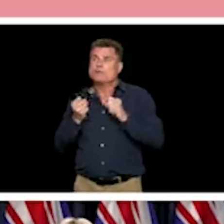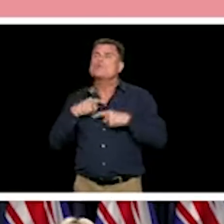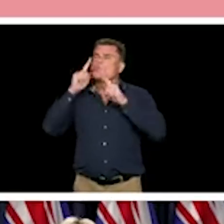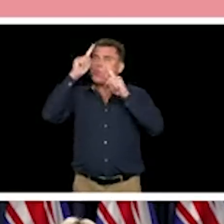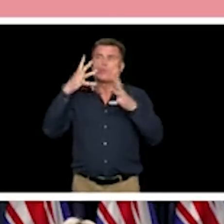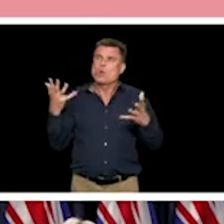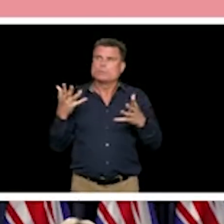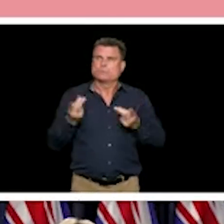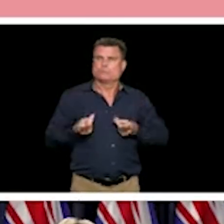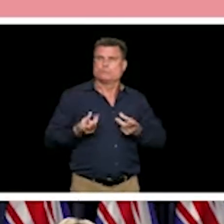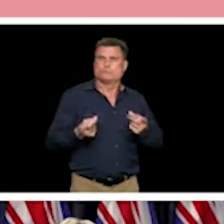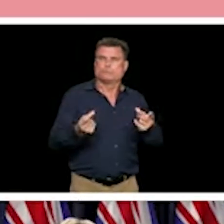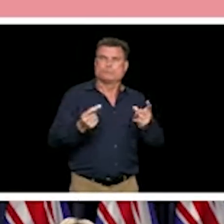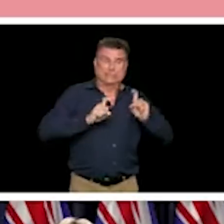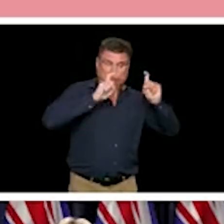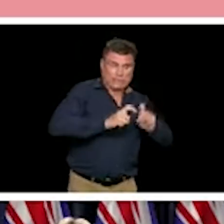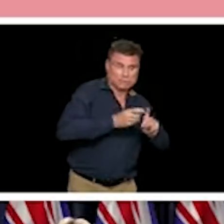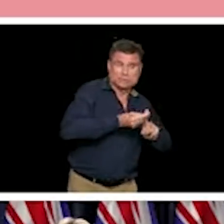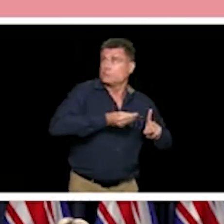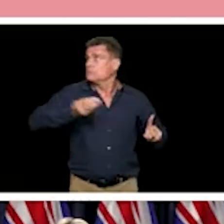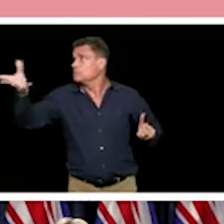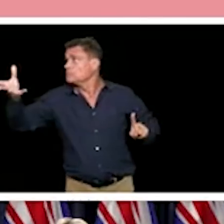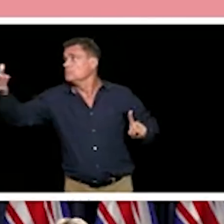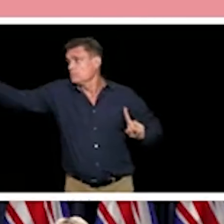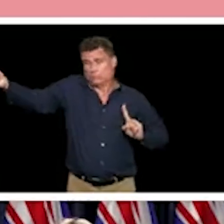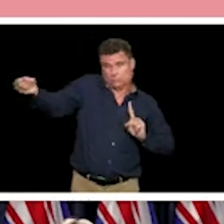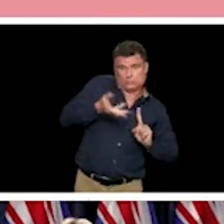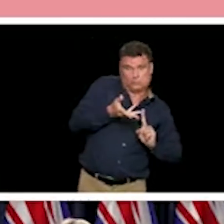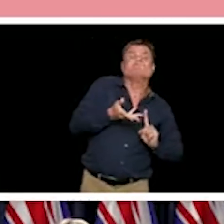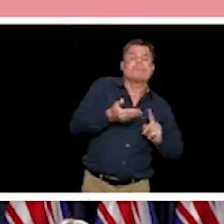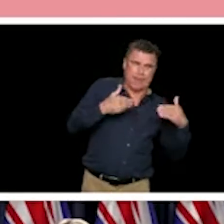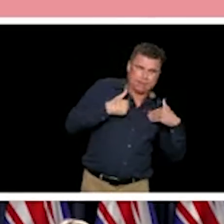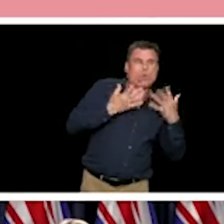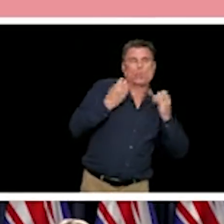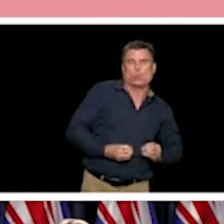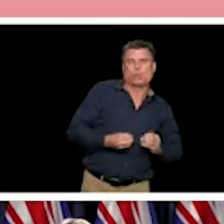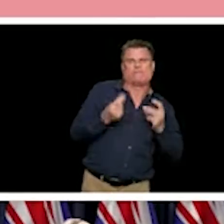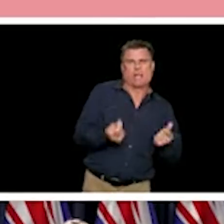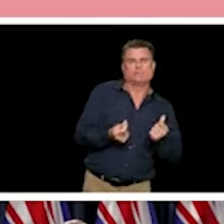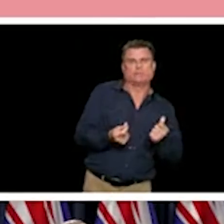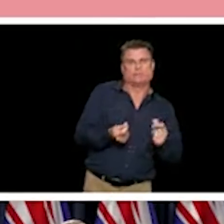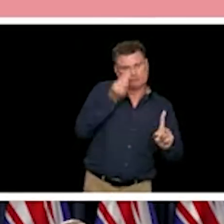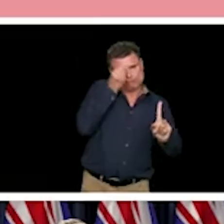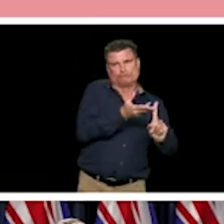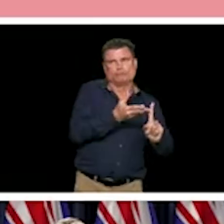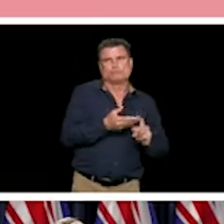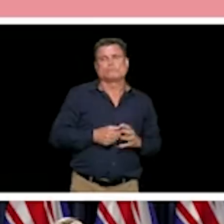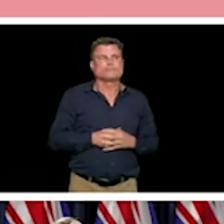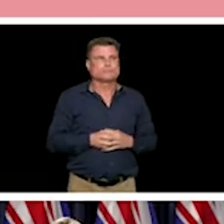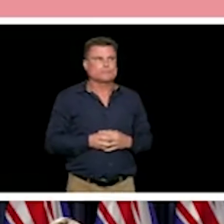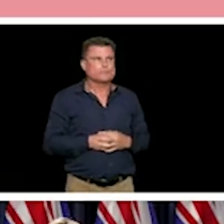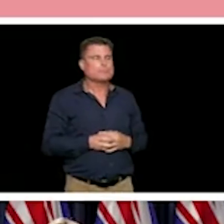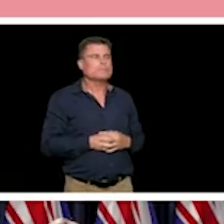intent is to be able to have rapid access to laboratory capacity at about 20,000 tests per day across the province.